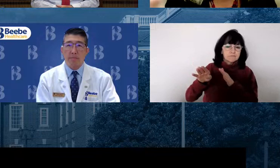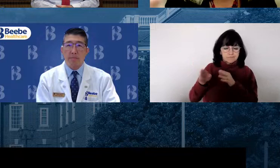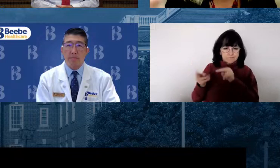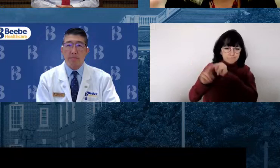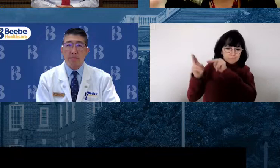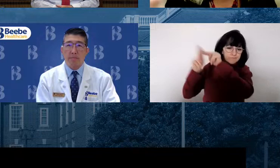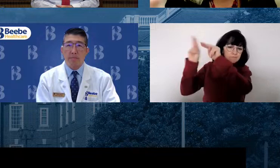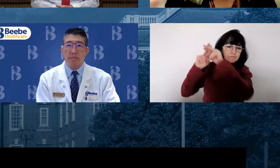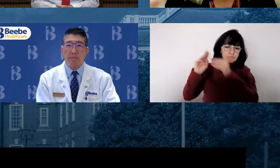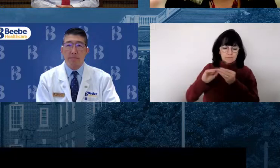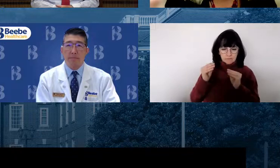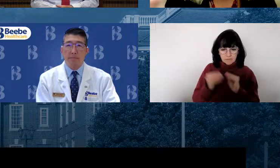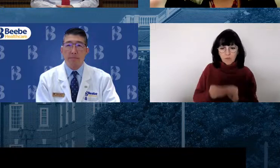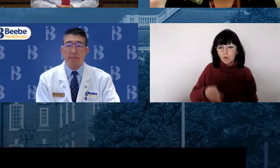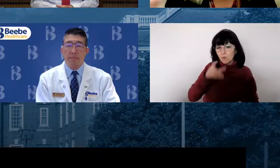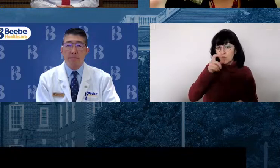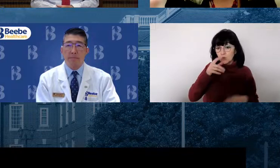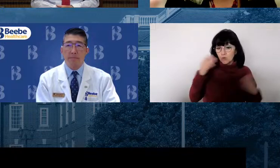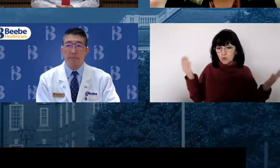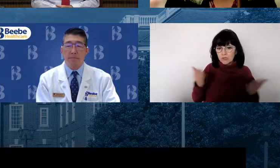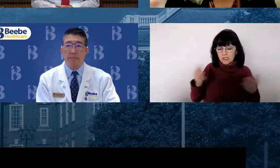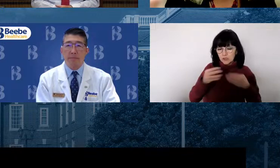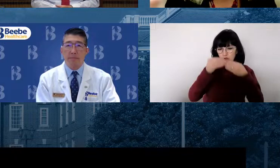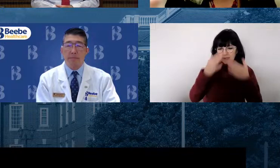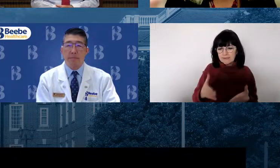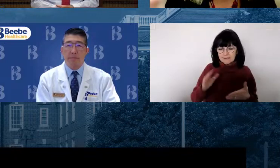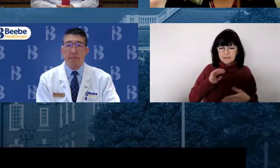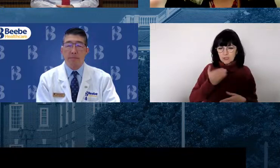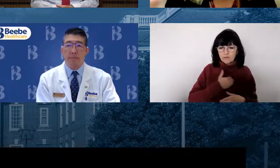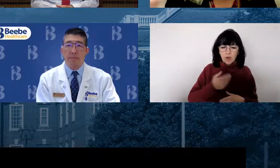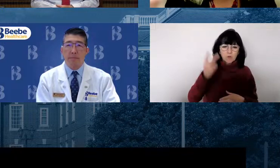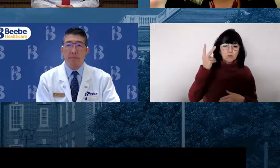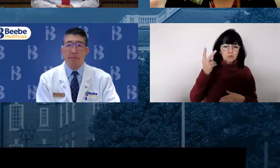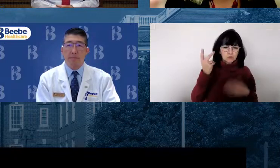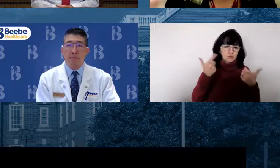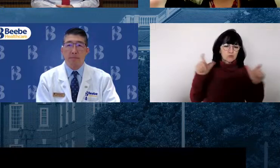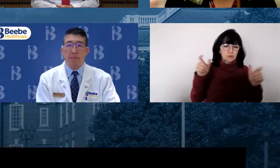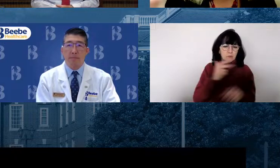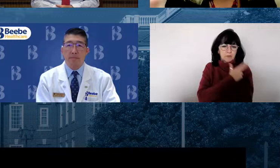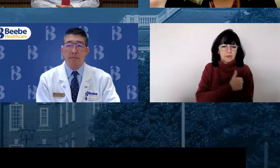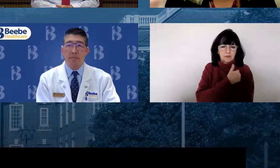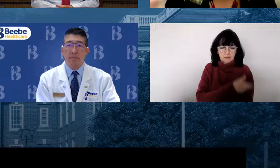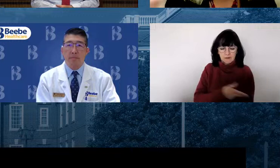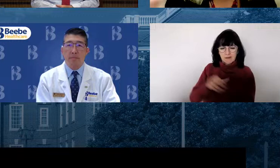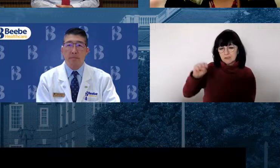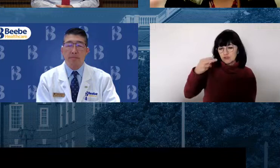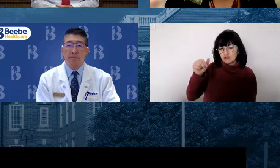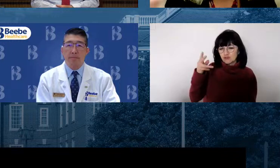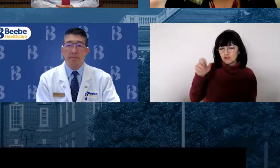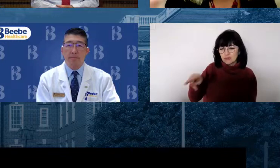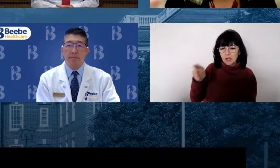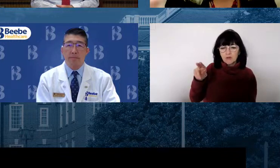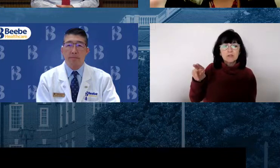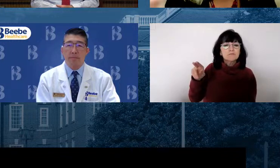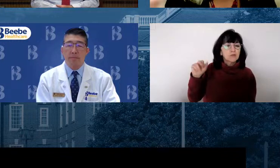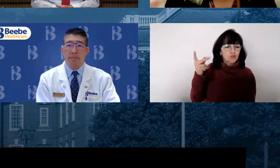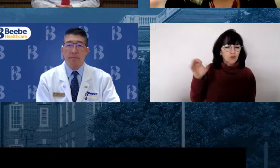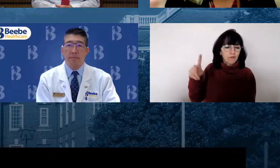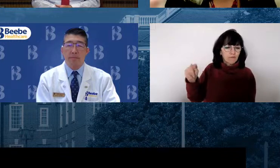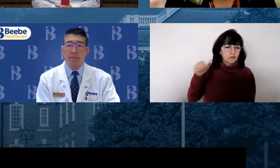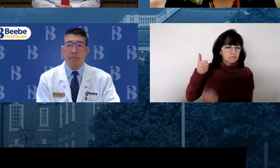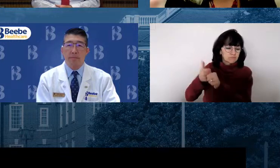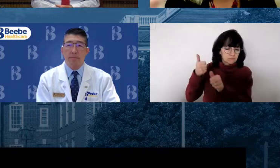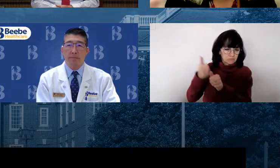team leaders of two of our major hospitals in our state, Sharon Kervorst, who's the Chief Operating Officer